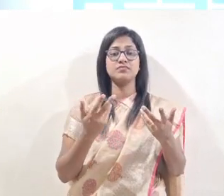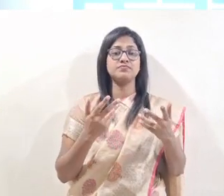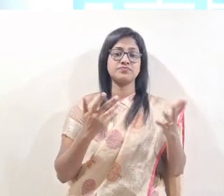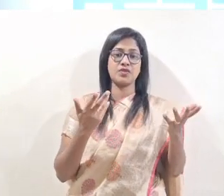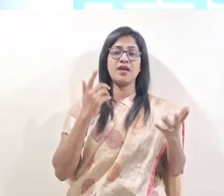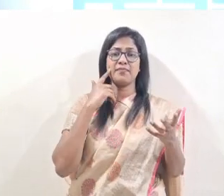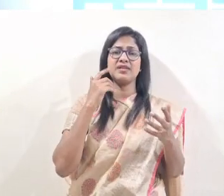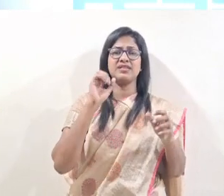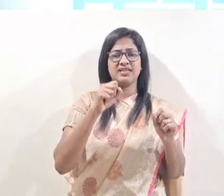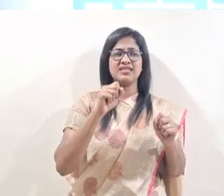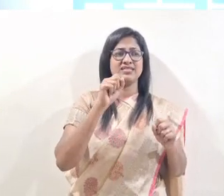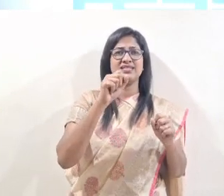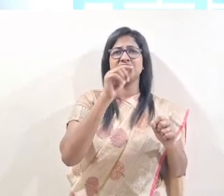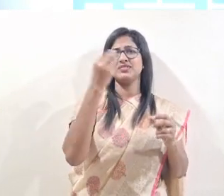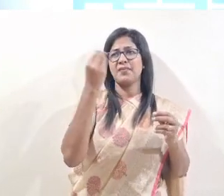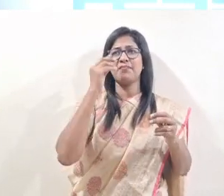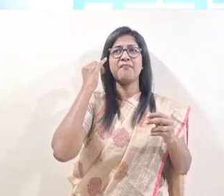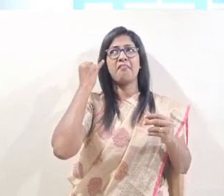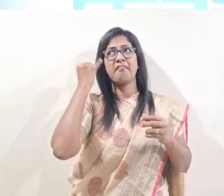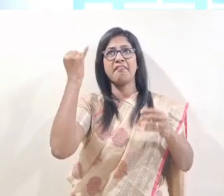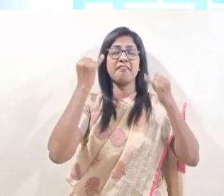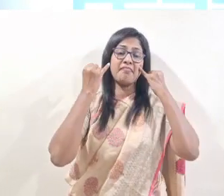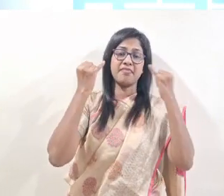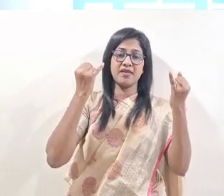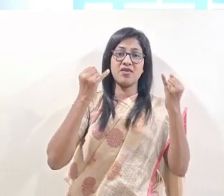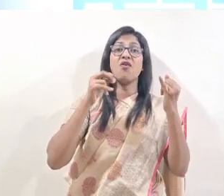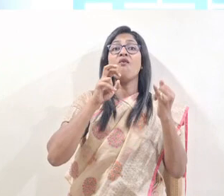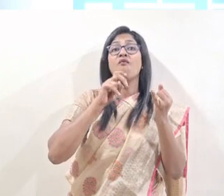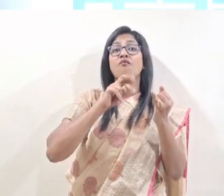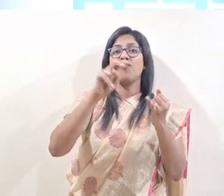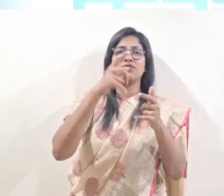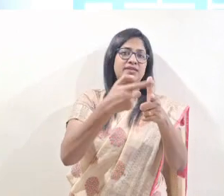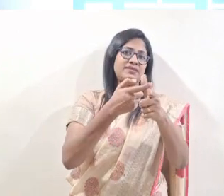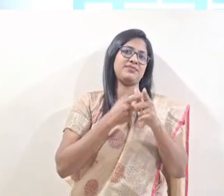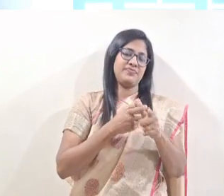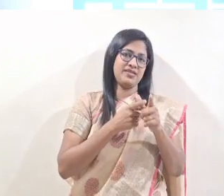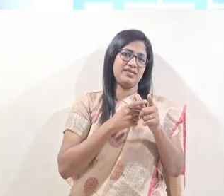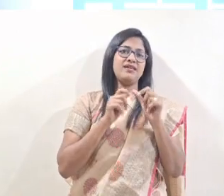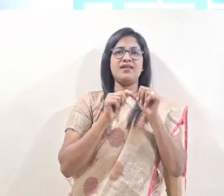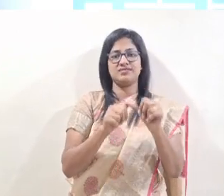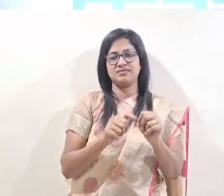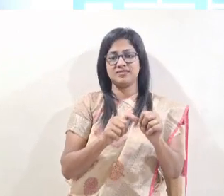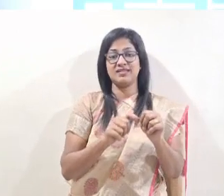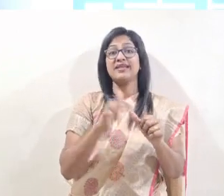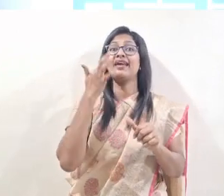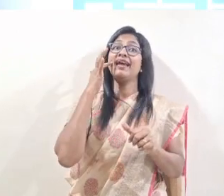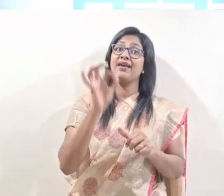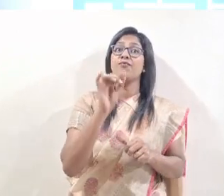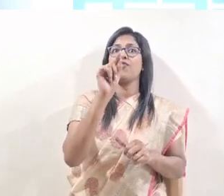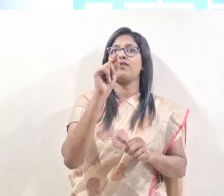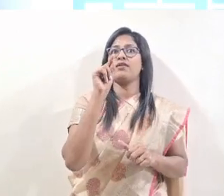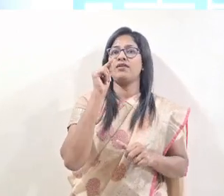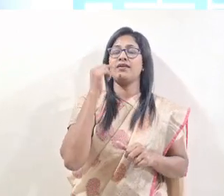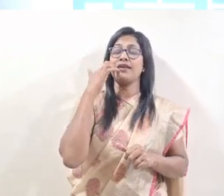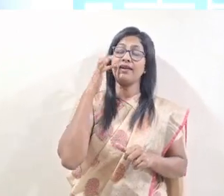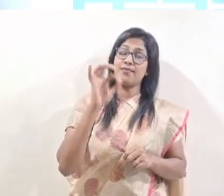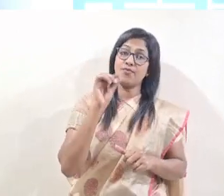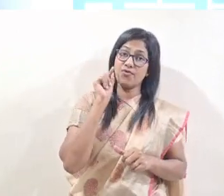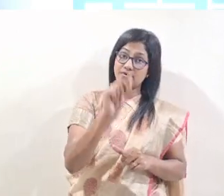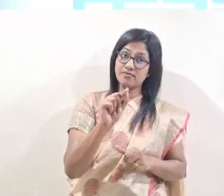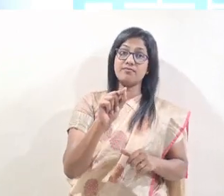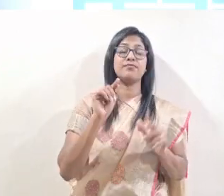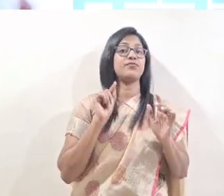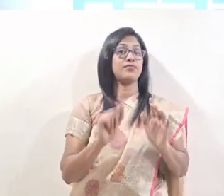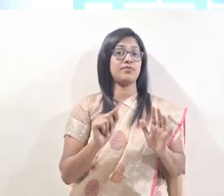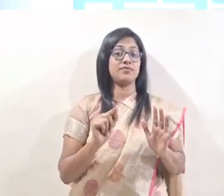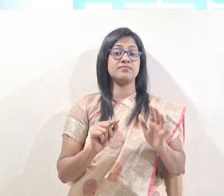So I mean, a very intuitive answer to that question is walking speed of a person. Probably is the most important parameter.